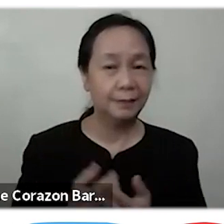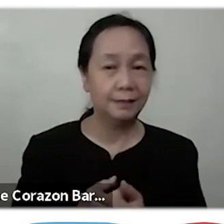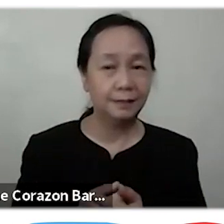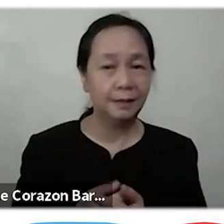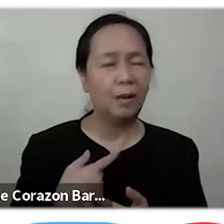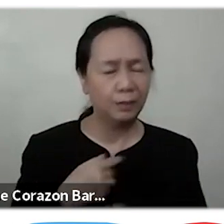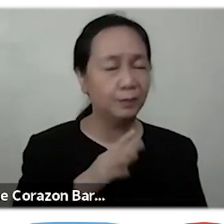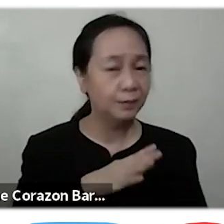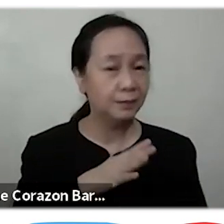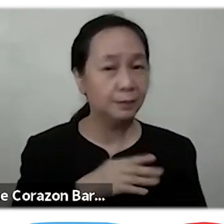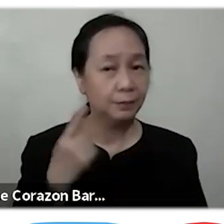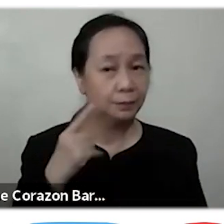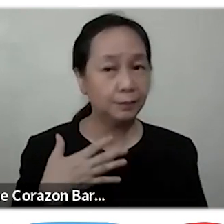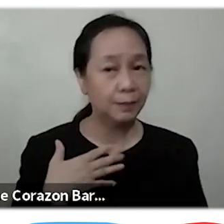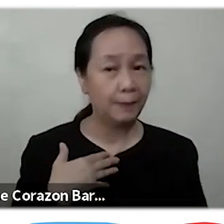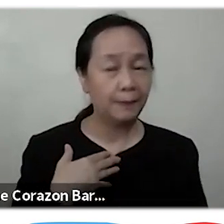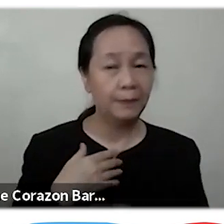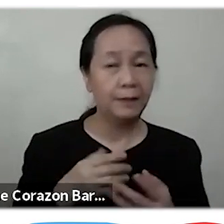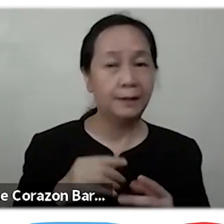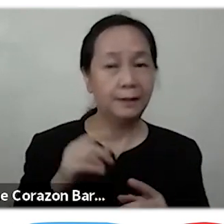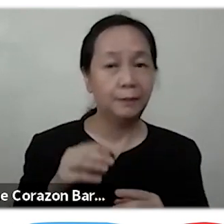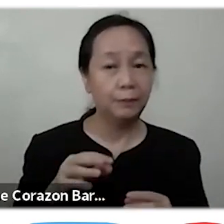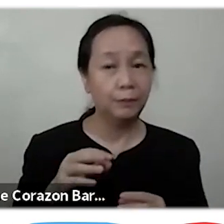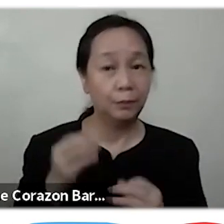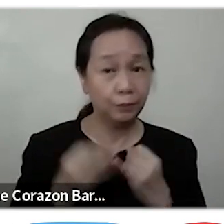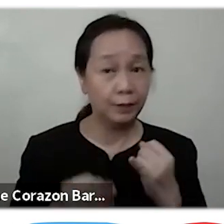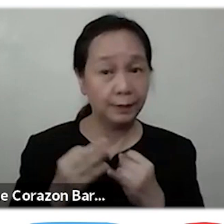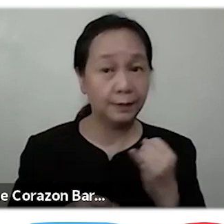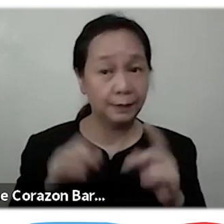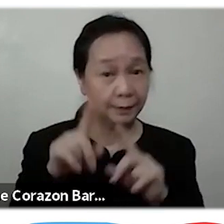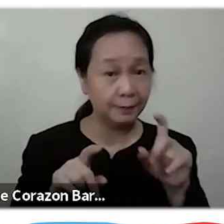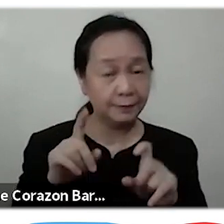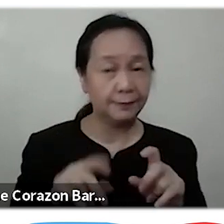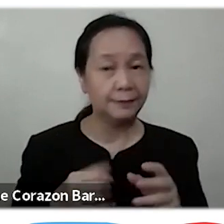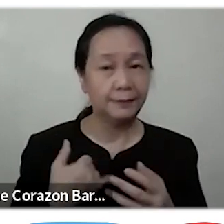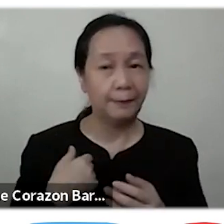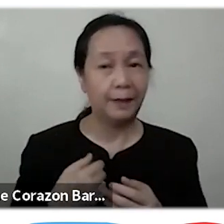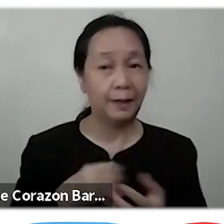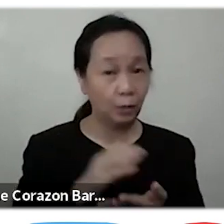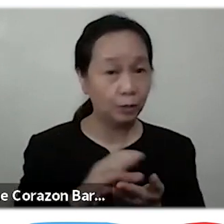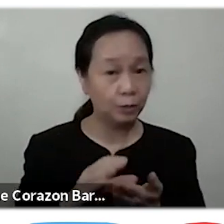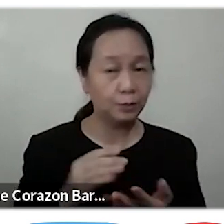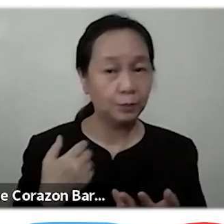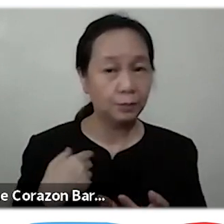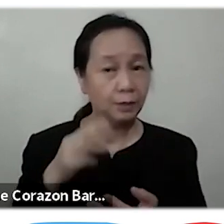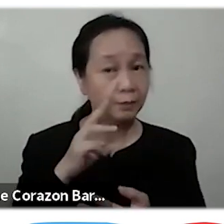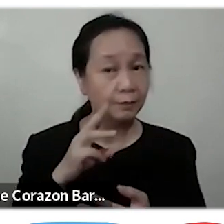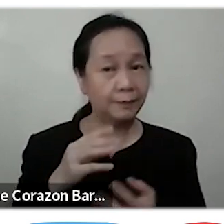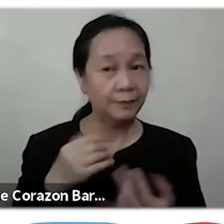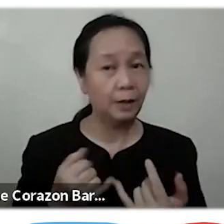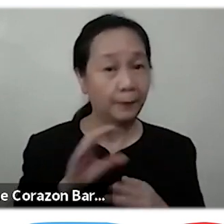was waiting for my 12th examination, final examination of class 12, and my course was